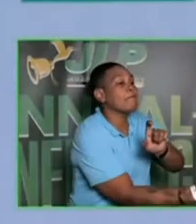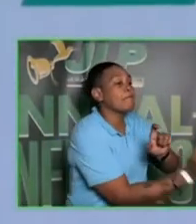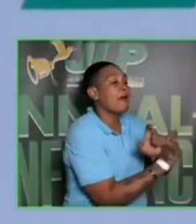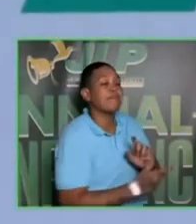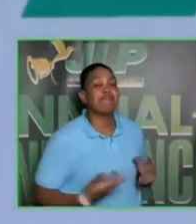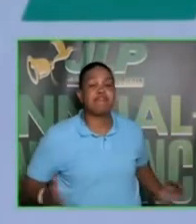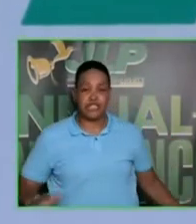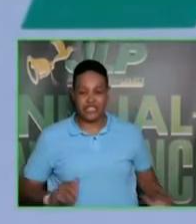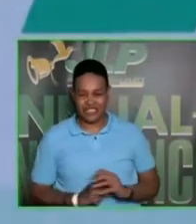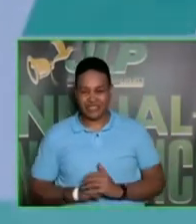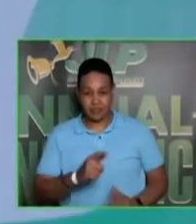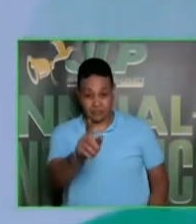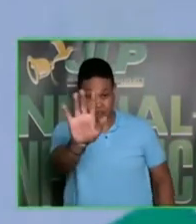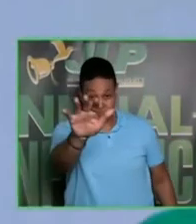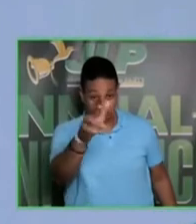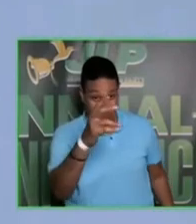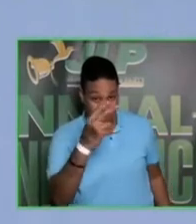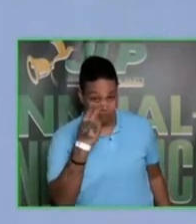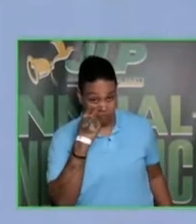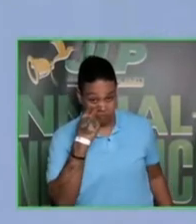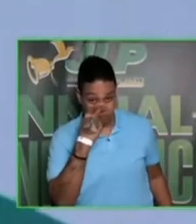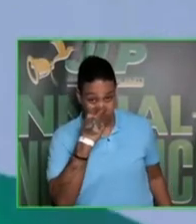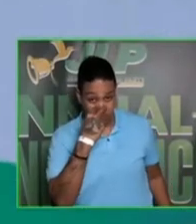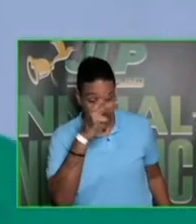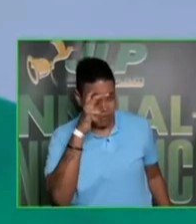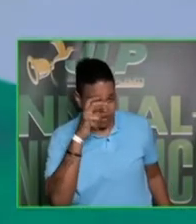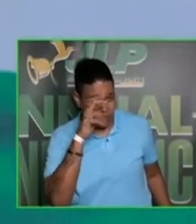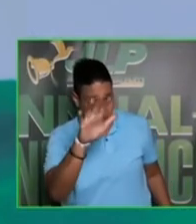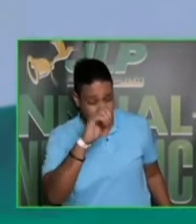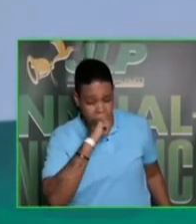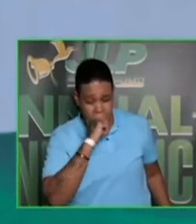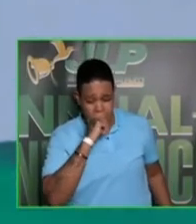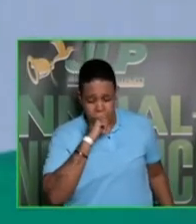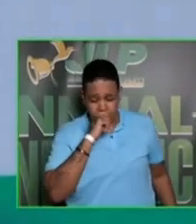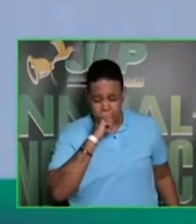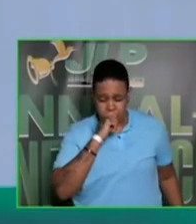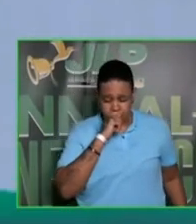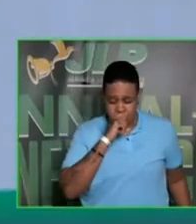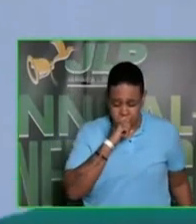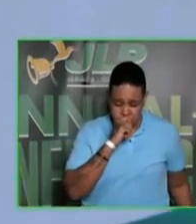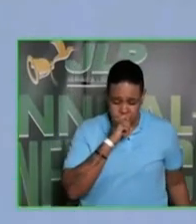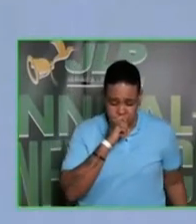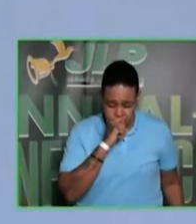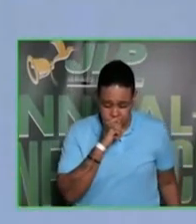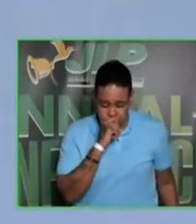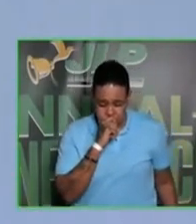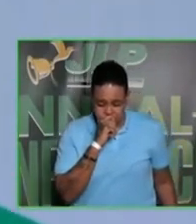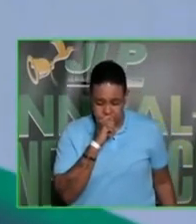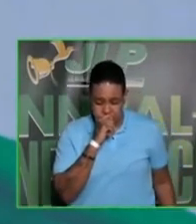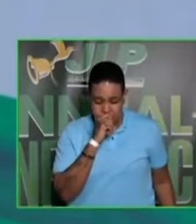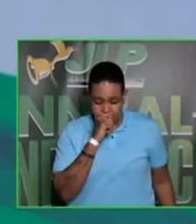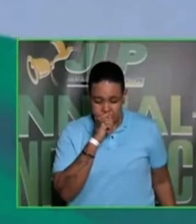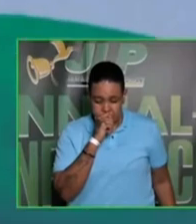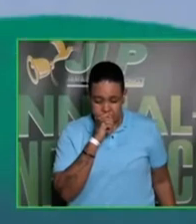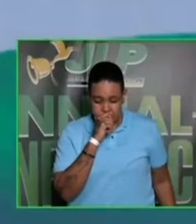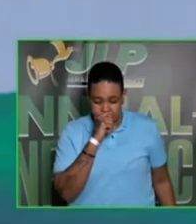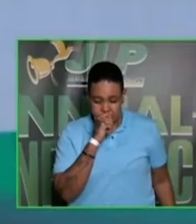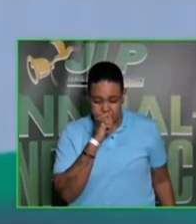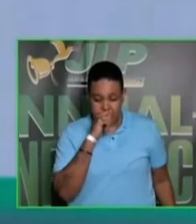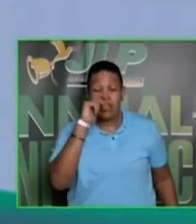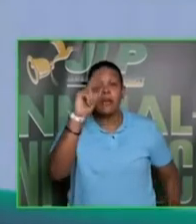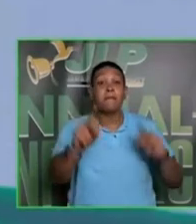I want you to listen to this one carefully. For persons who have been disconnected